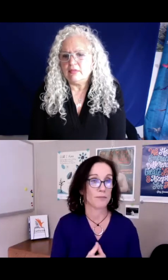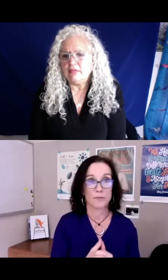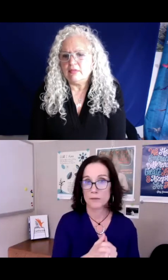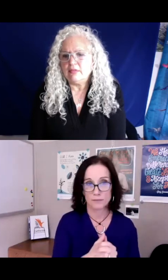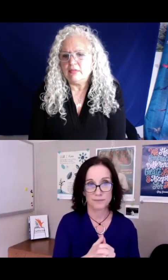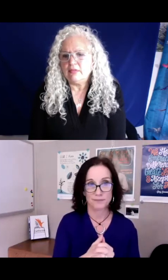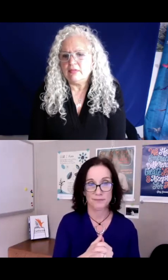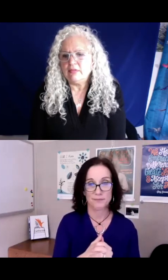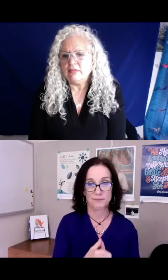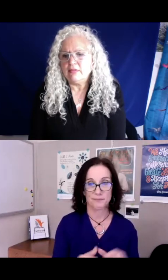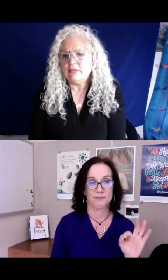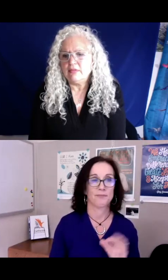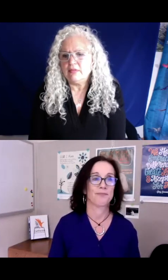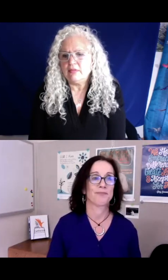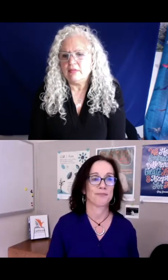their language development.